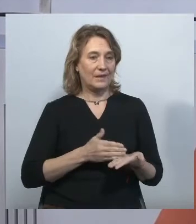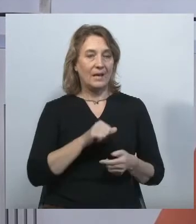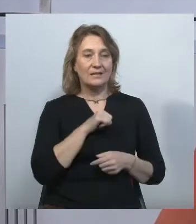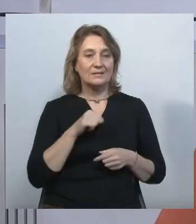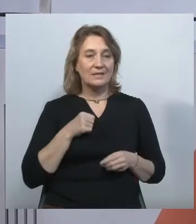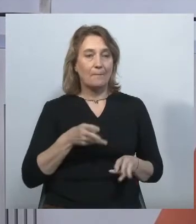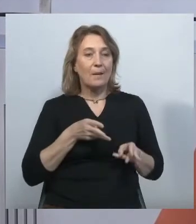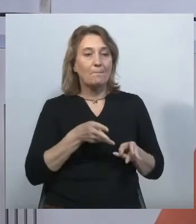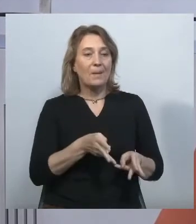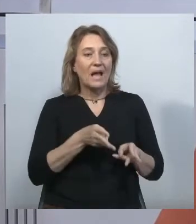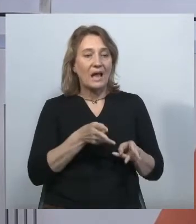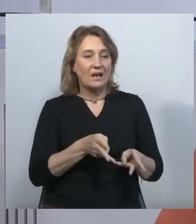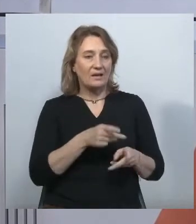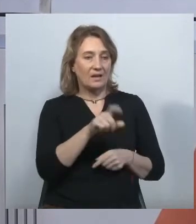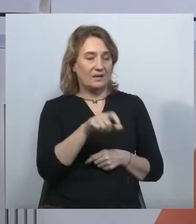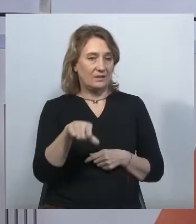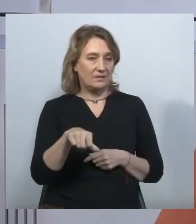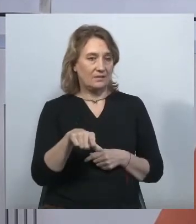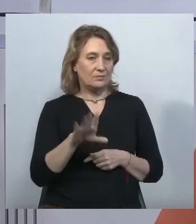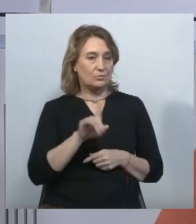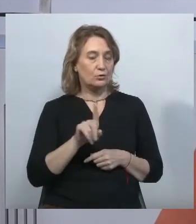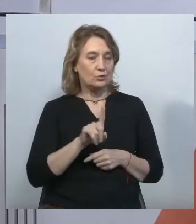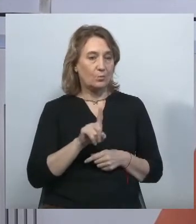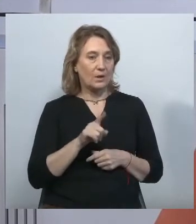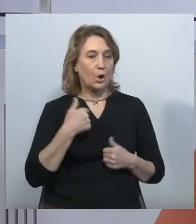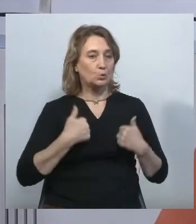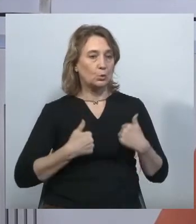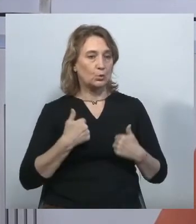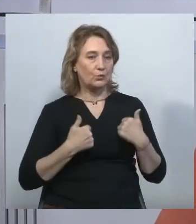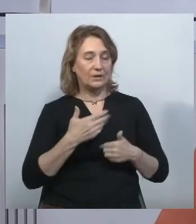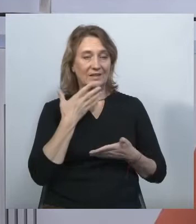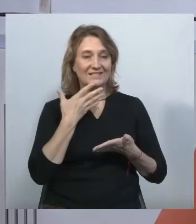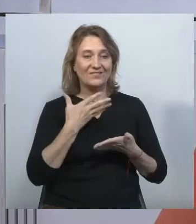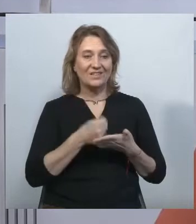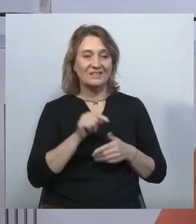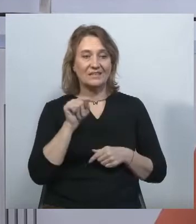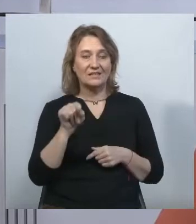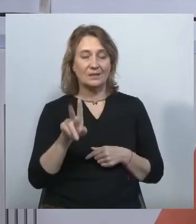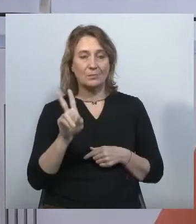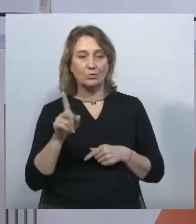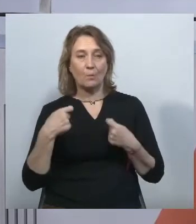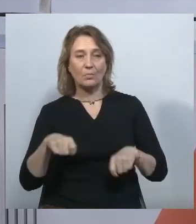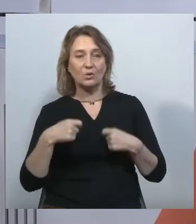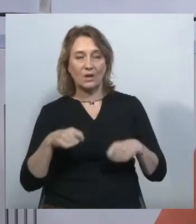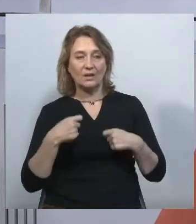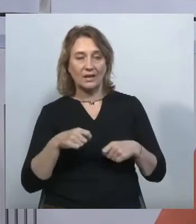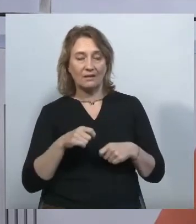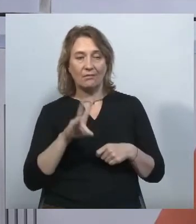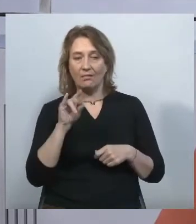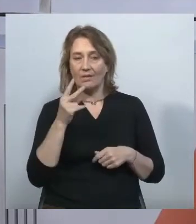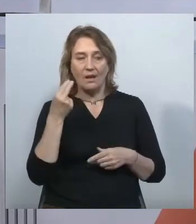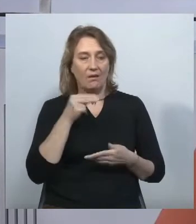production is put by the bakers themselves to compete with those who sell bad